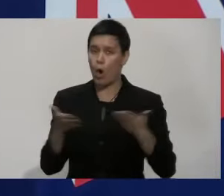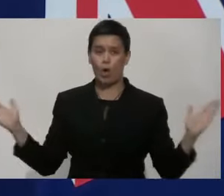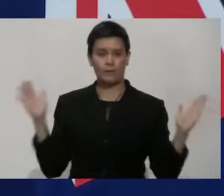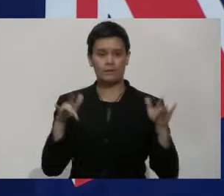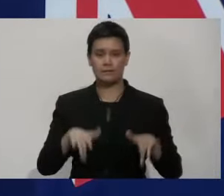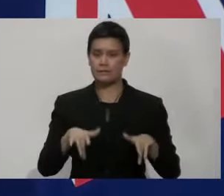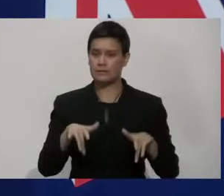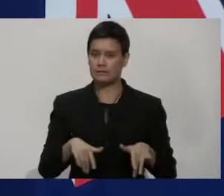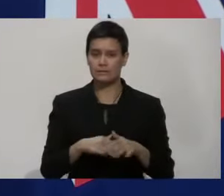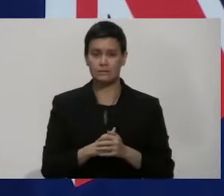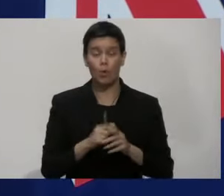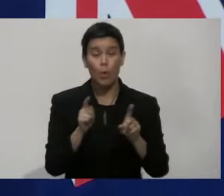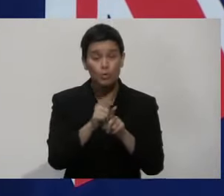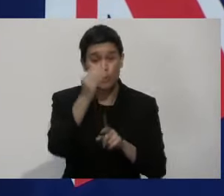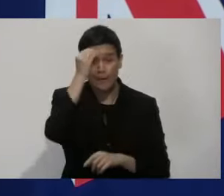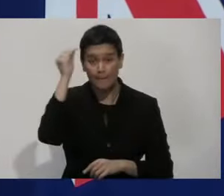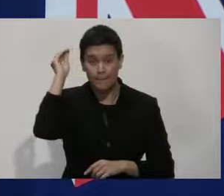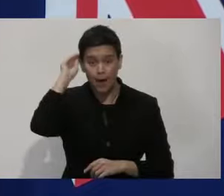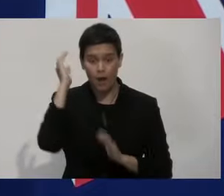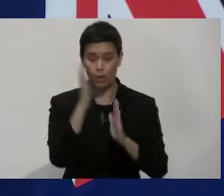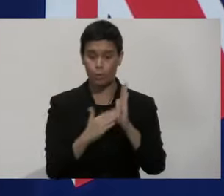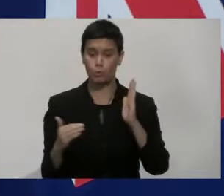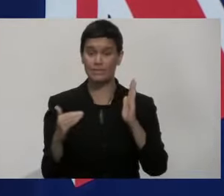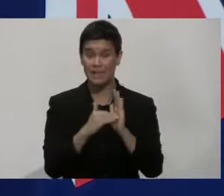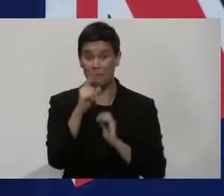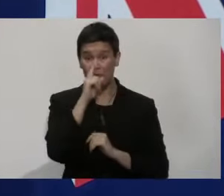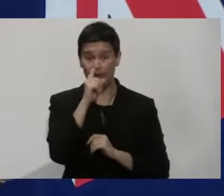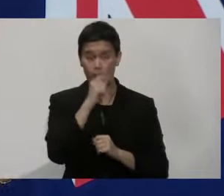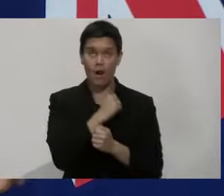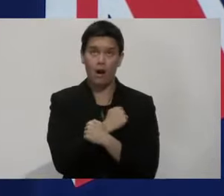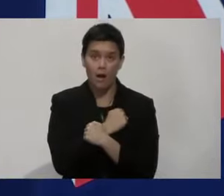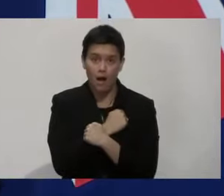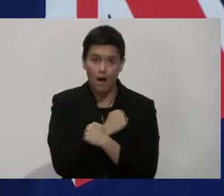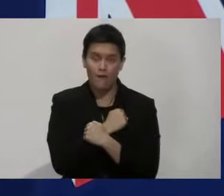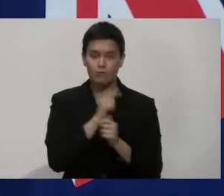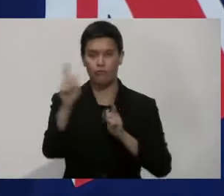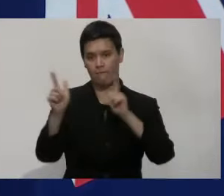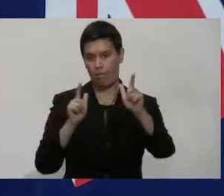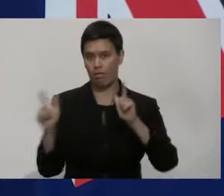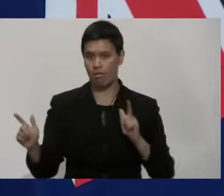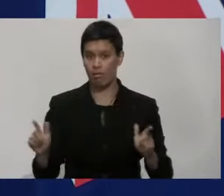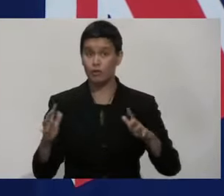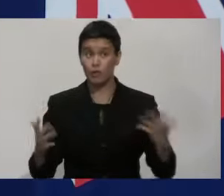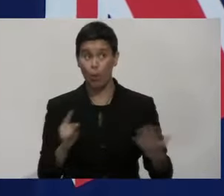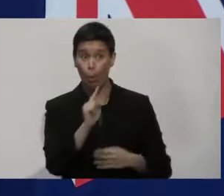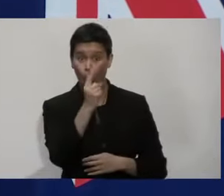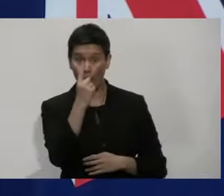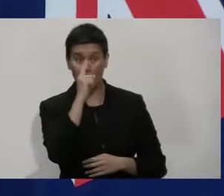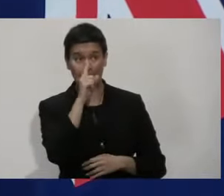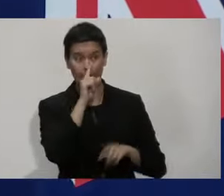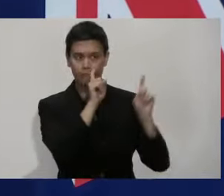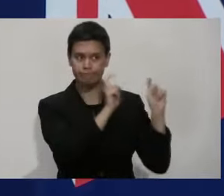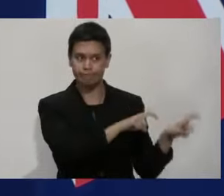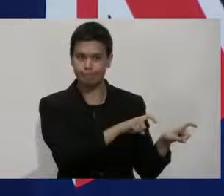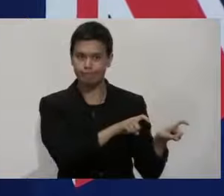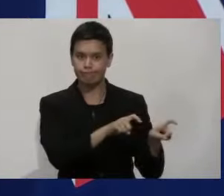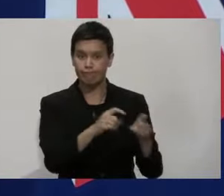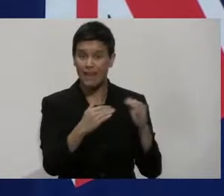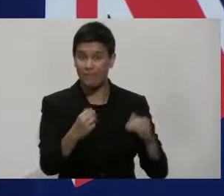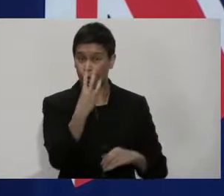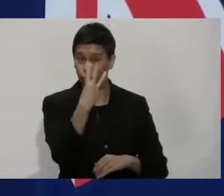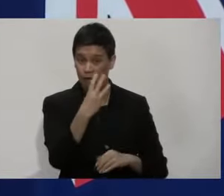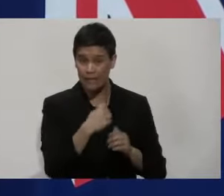is because we have to keep in mind, New Zealanders travel. So Aucklanders, when they're allowed to move again, will want to go to funerals